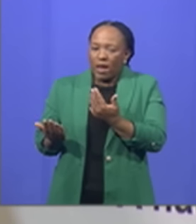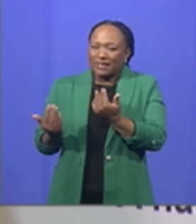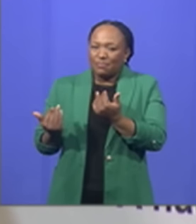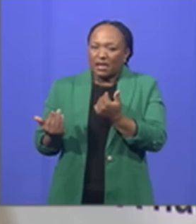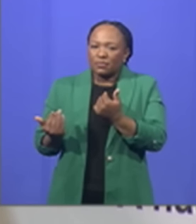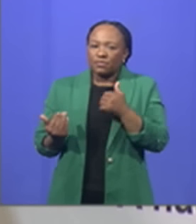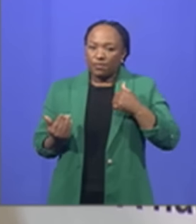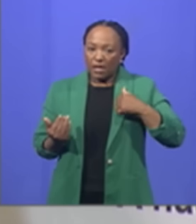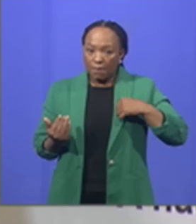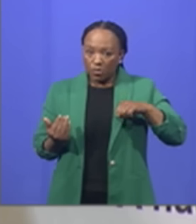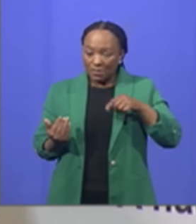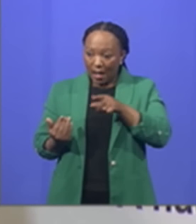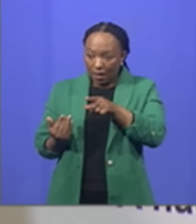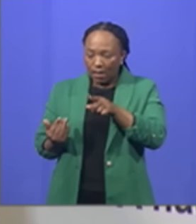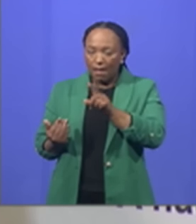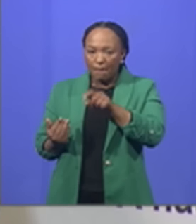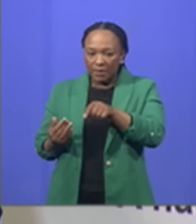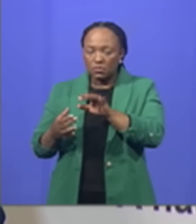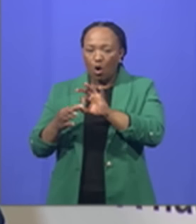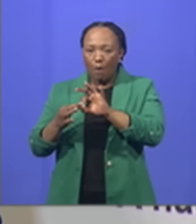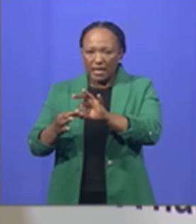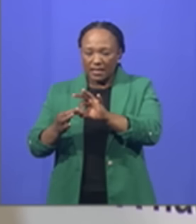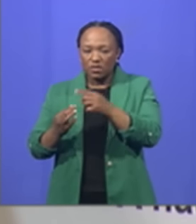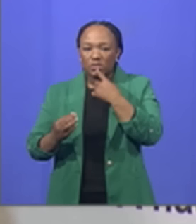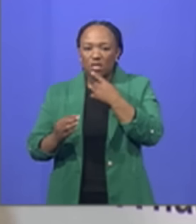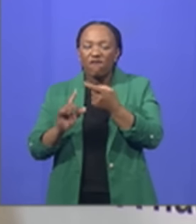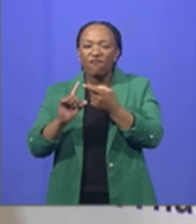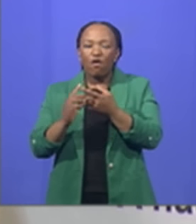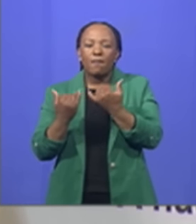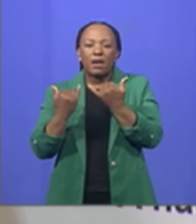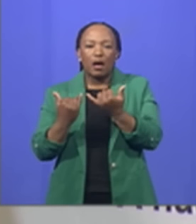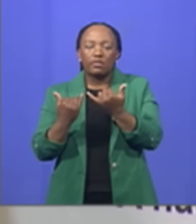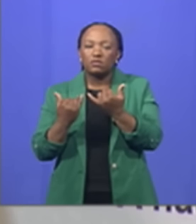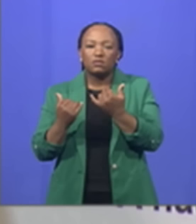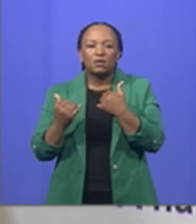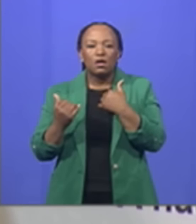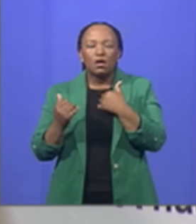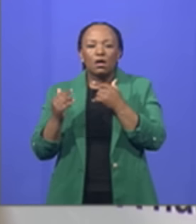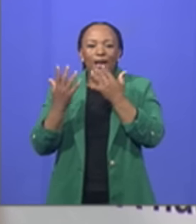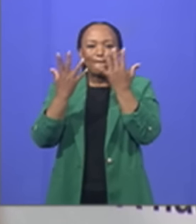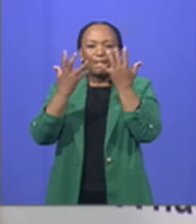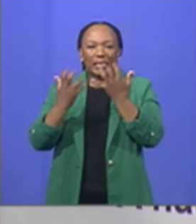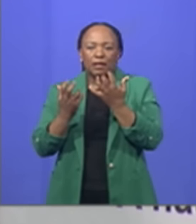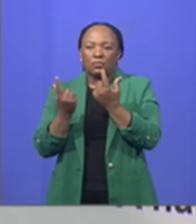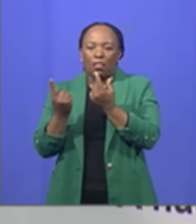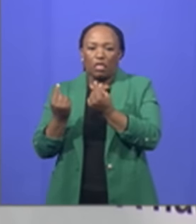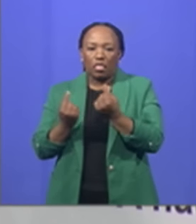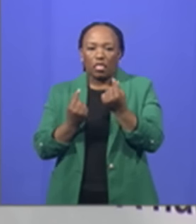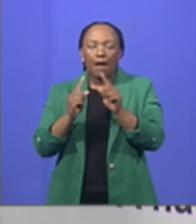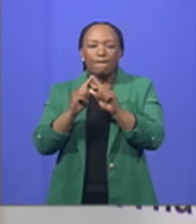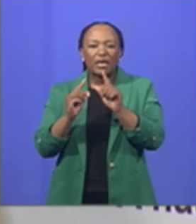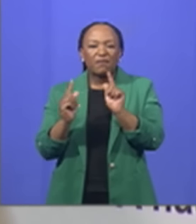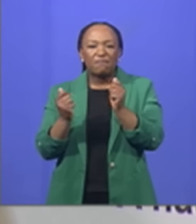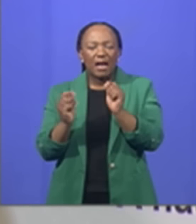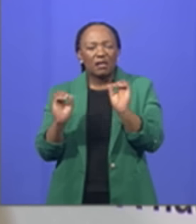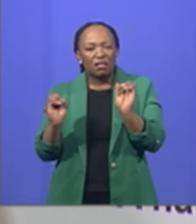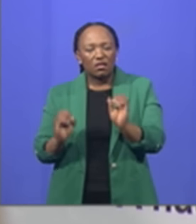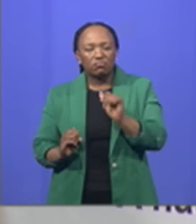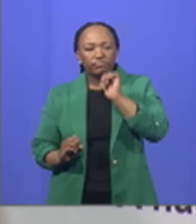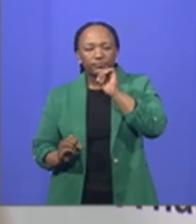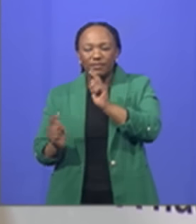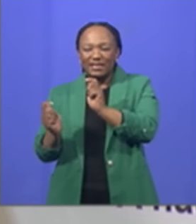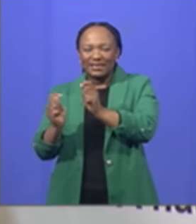we commit that from now on, we will not table an unfunded budget moving forward, whether it's adjustment,